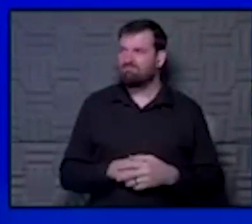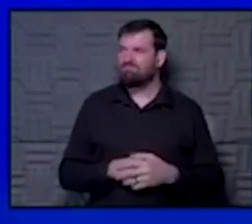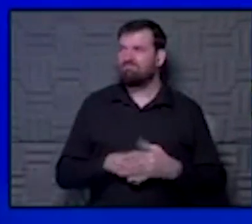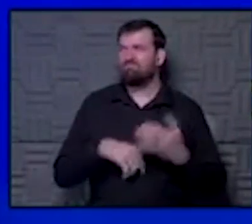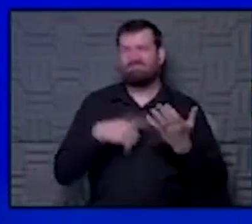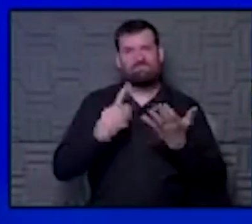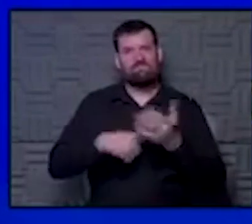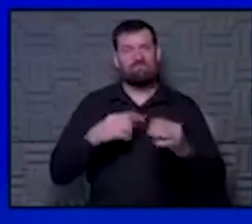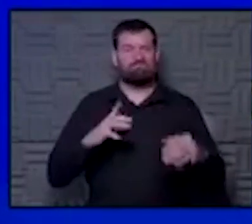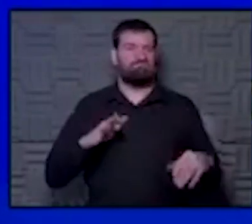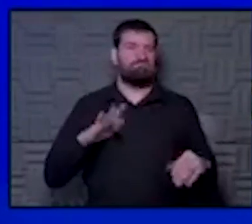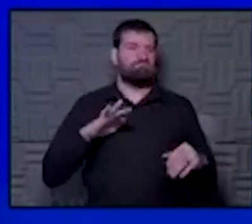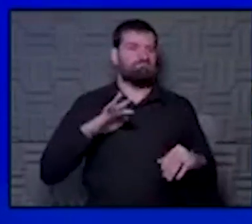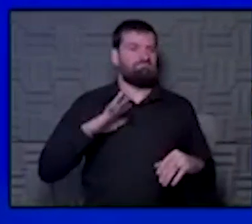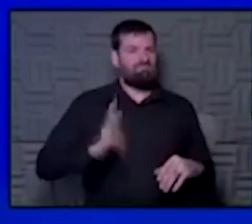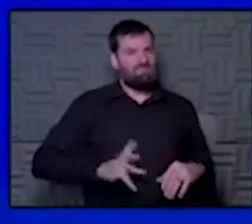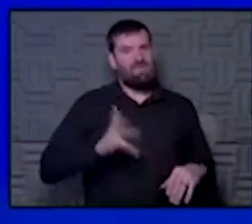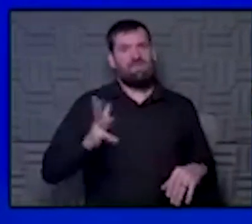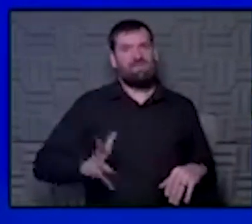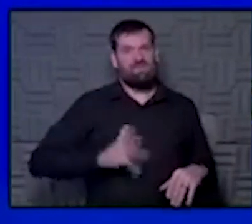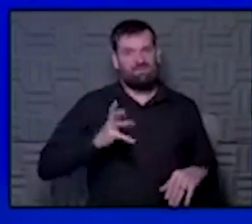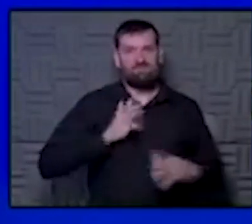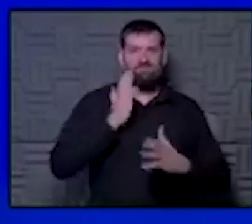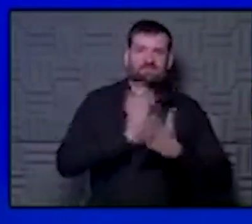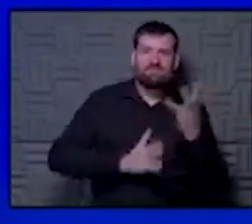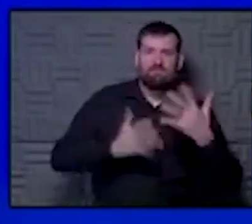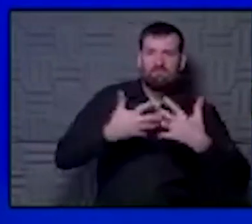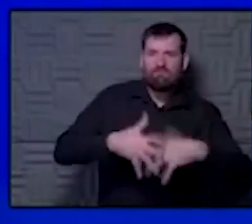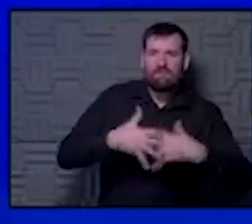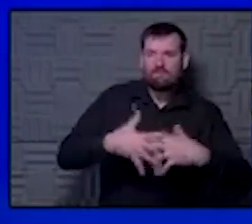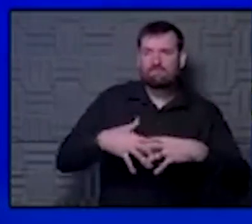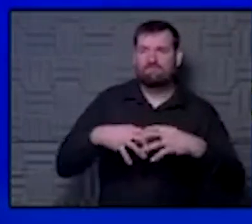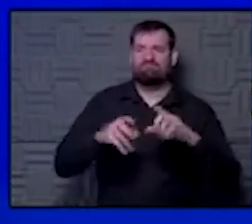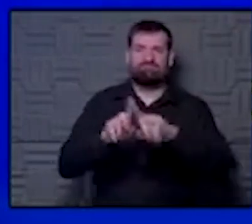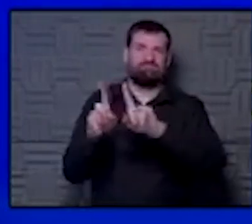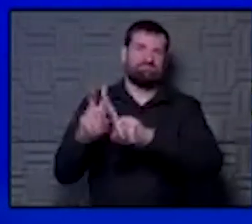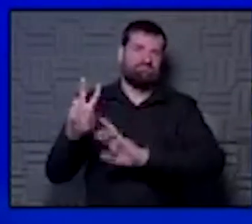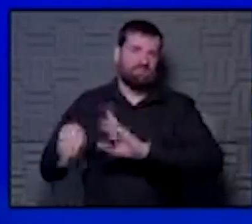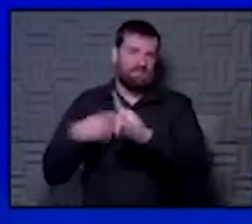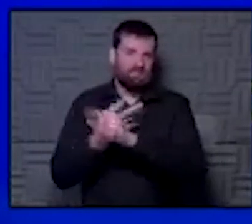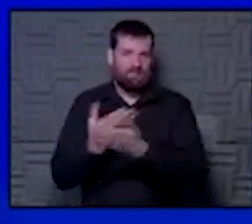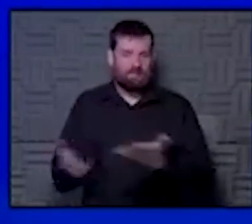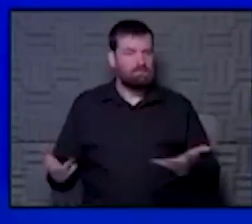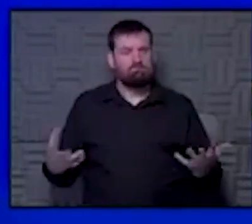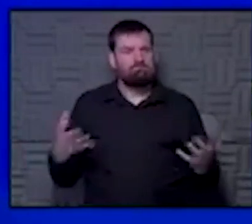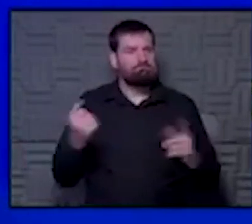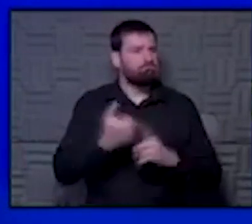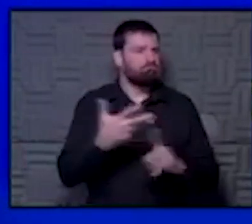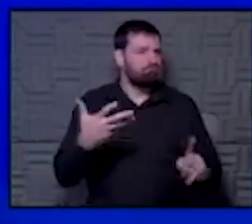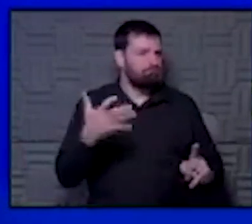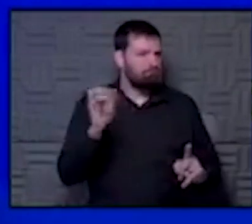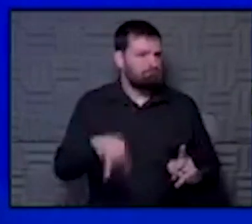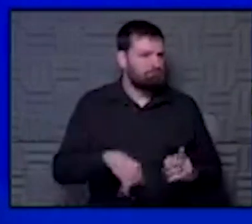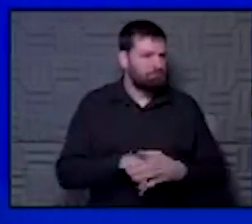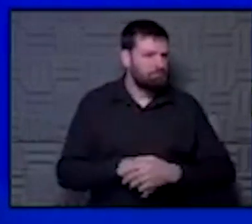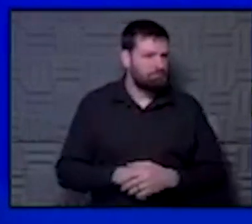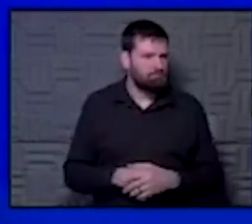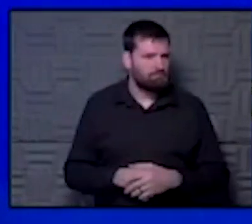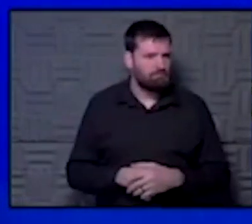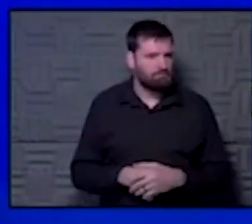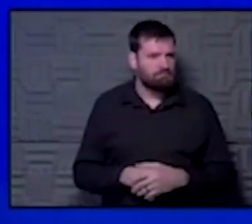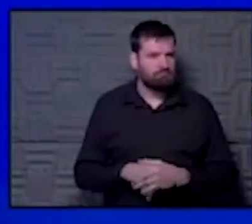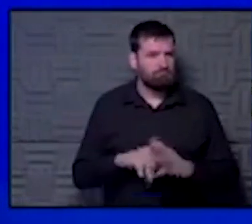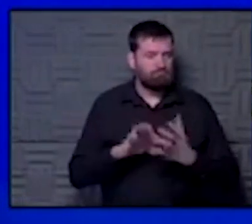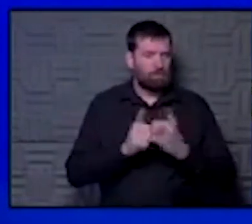sometimes it's pretty fancy tech, like some of those ventilators and some of the stuff you're trying to do with different things to try and keep people's lungs. Talk to us a little bit about that and how